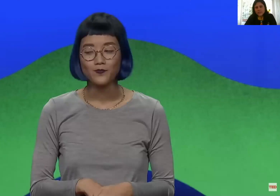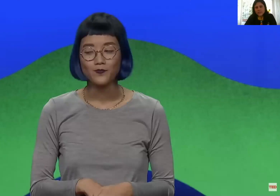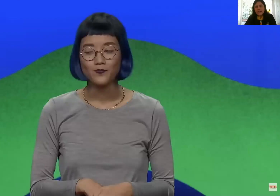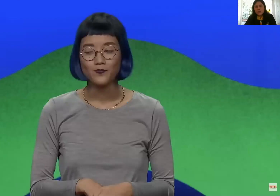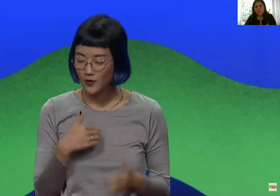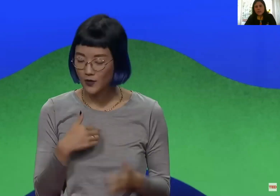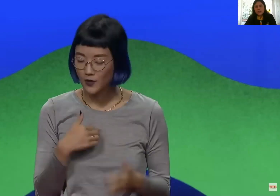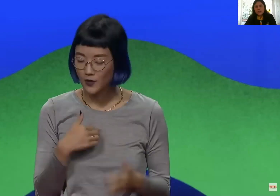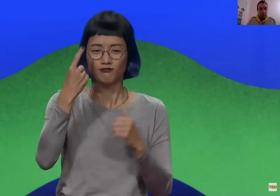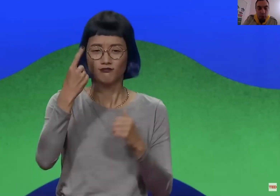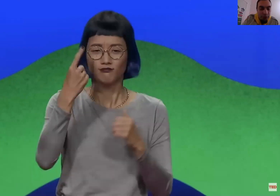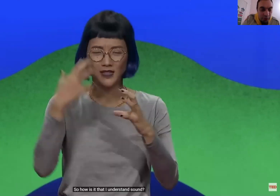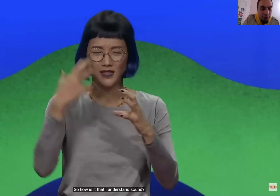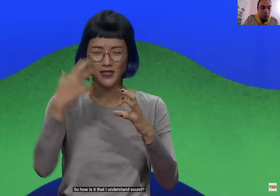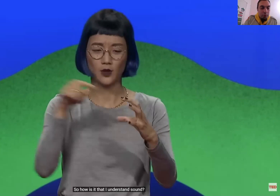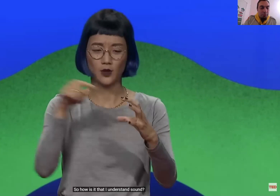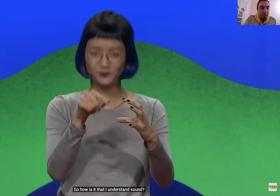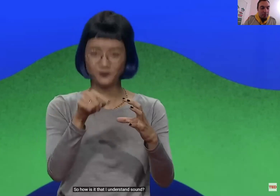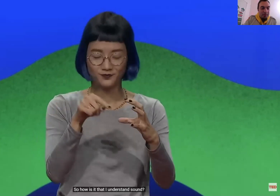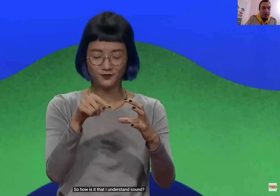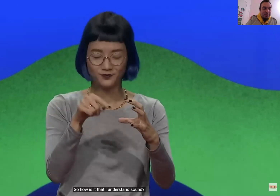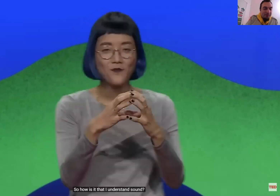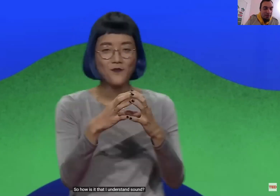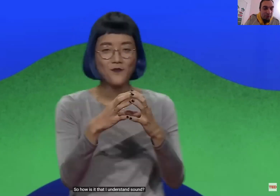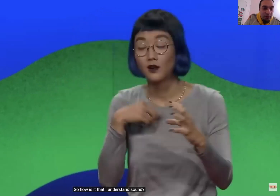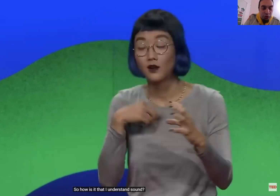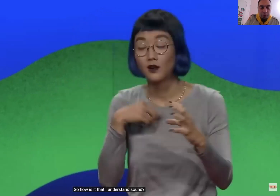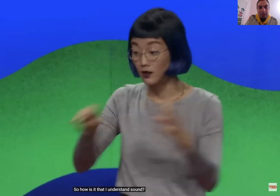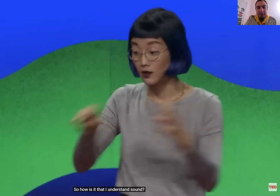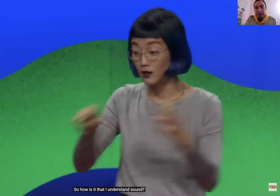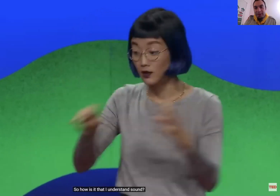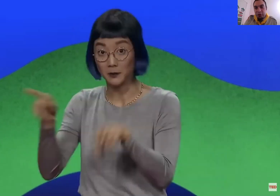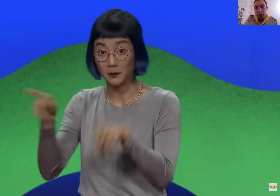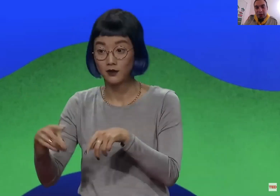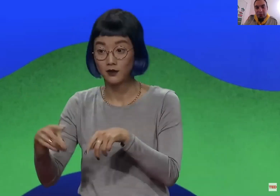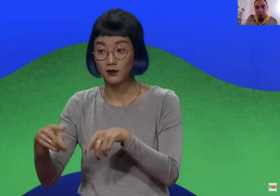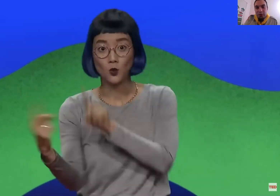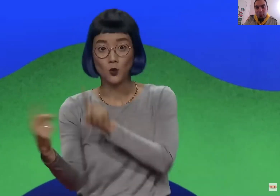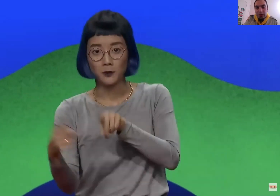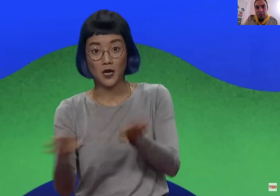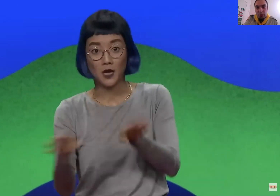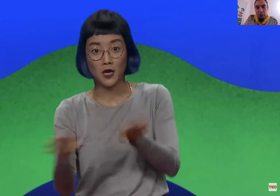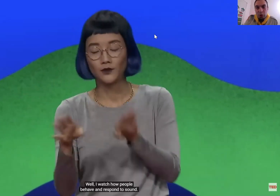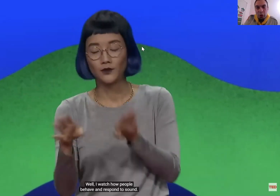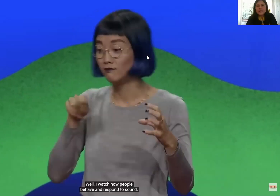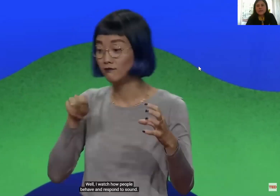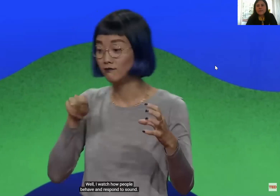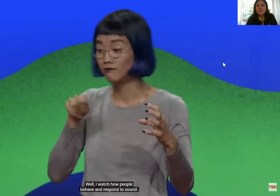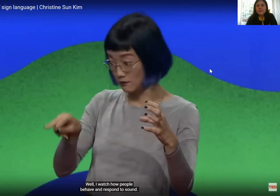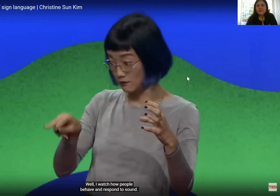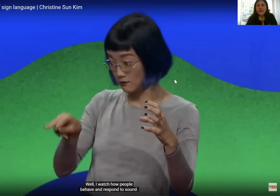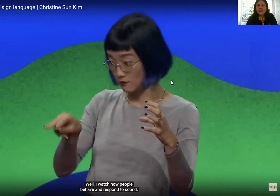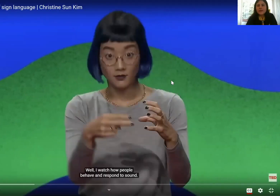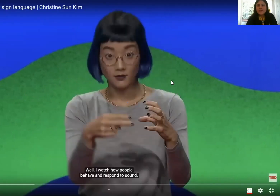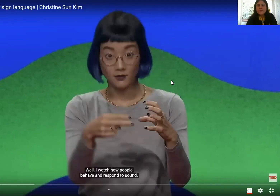British Sign Language. Paula, just to let you know, many people are finding the video quite choppy and they're struggling to see what's happening. All right. So maybe